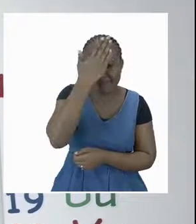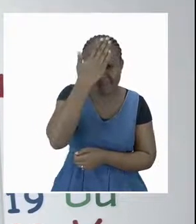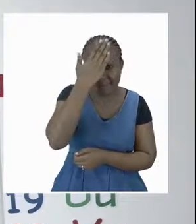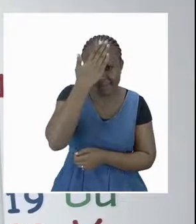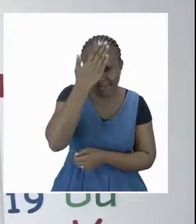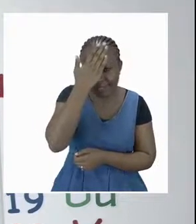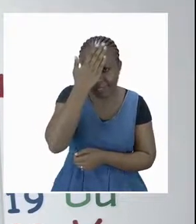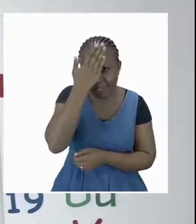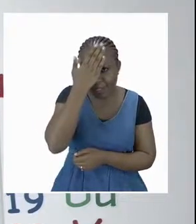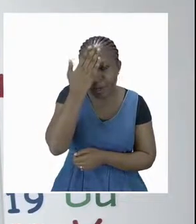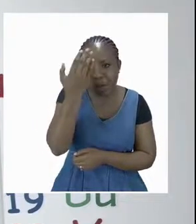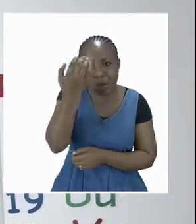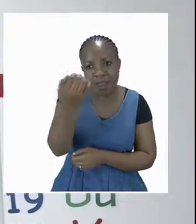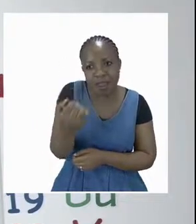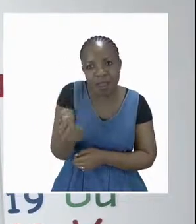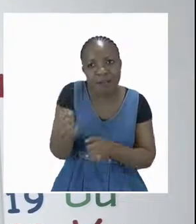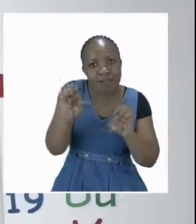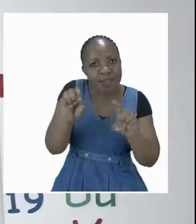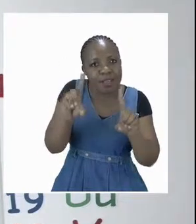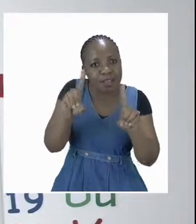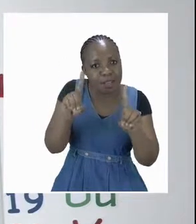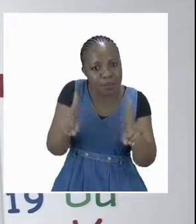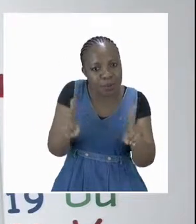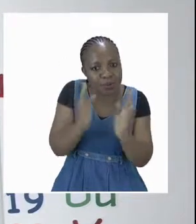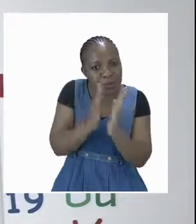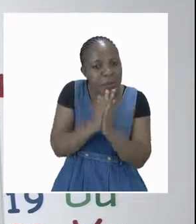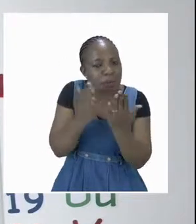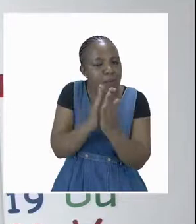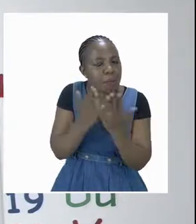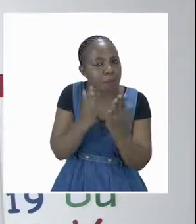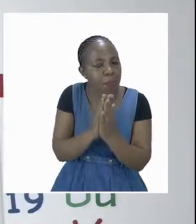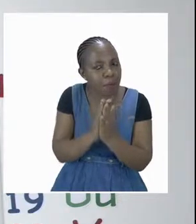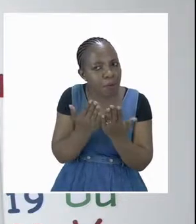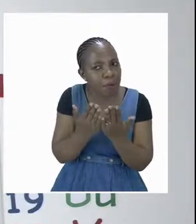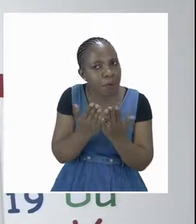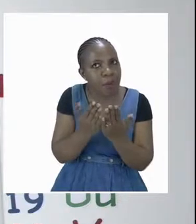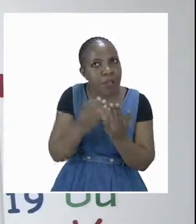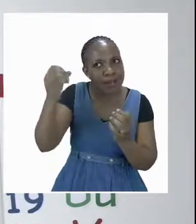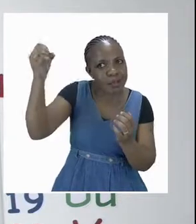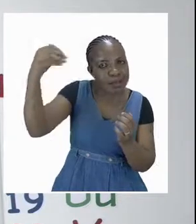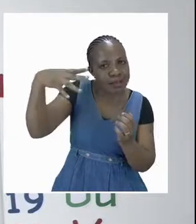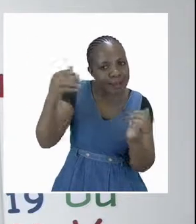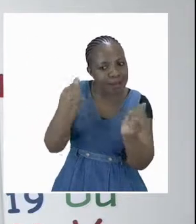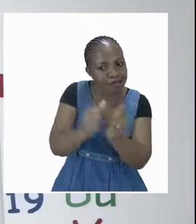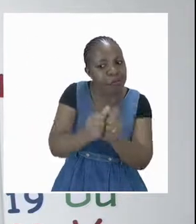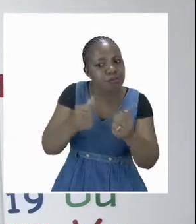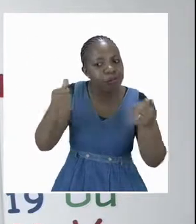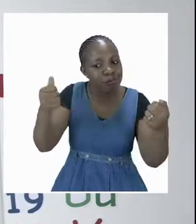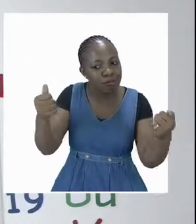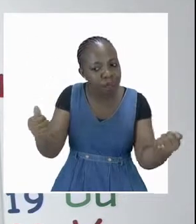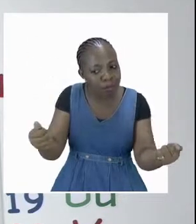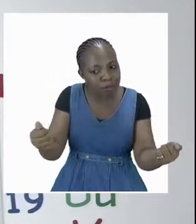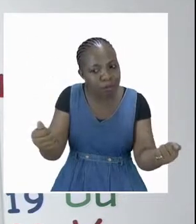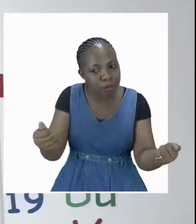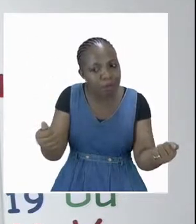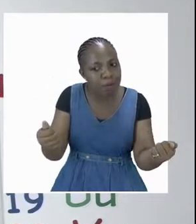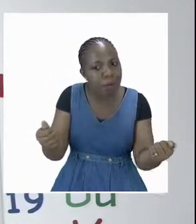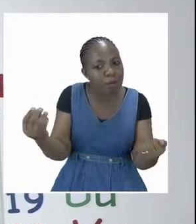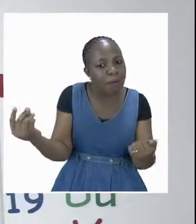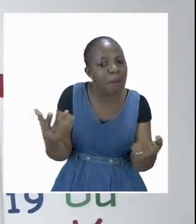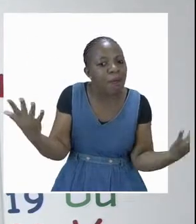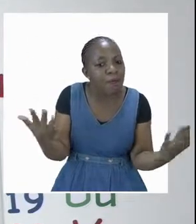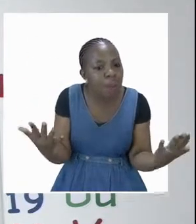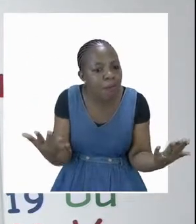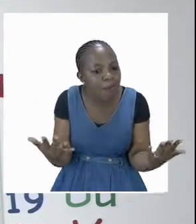booklet in our daily newspaper, street sales, or at your school every Monday